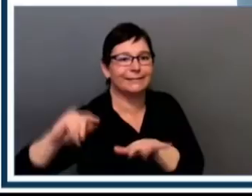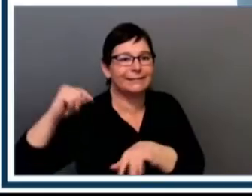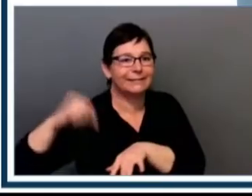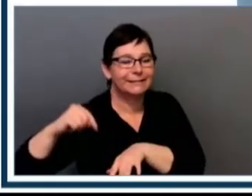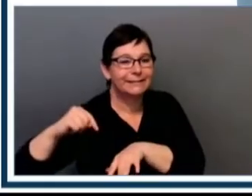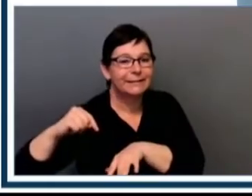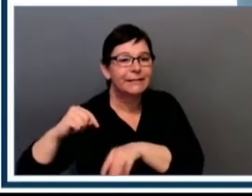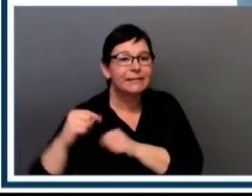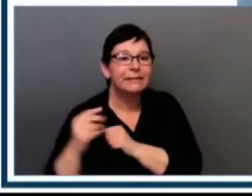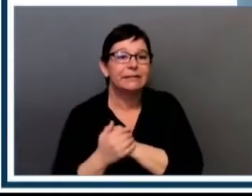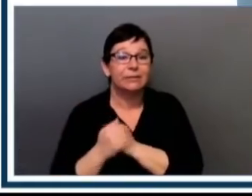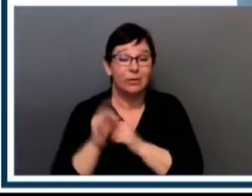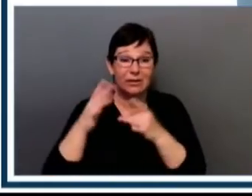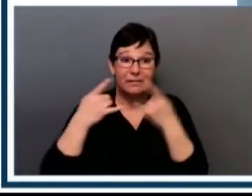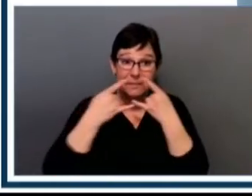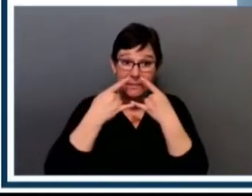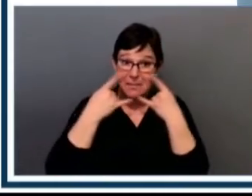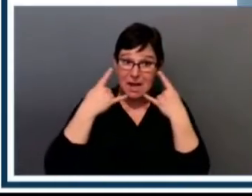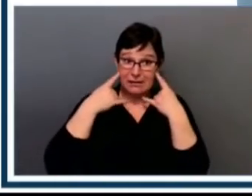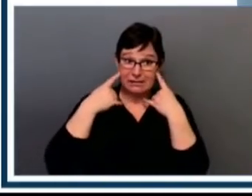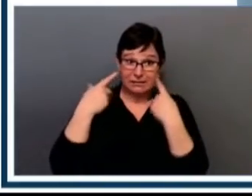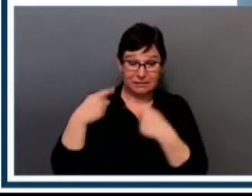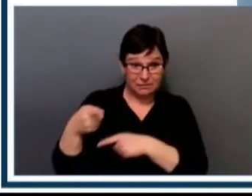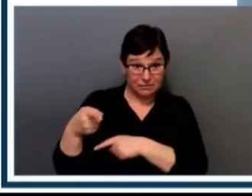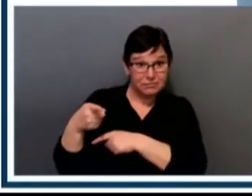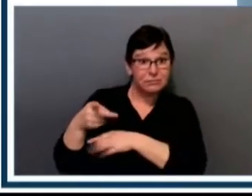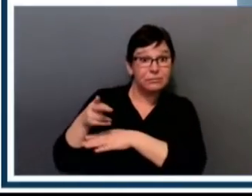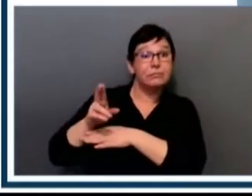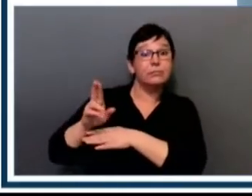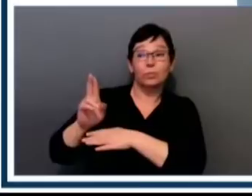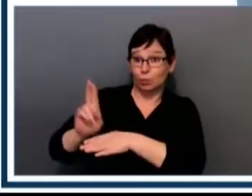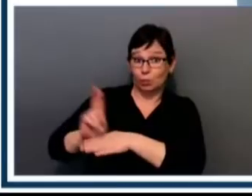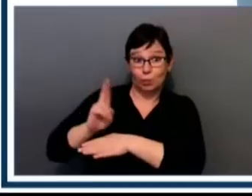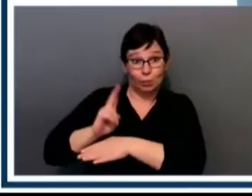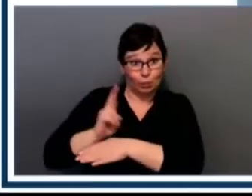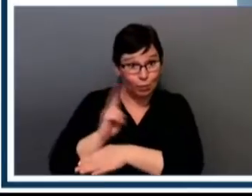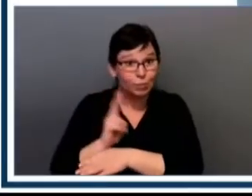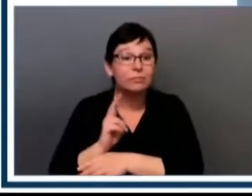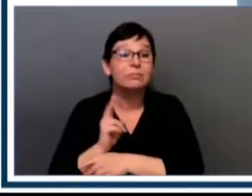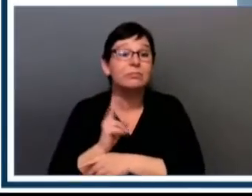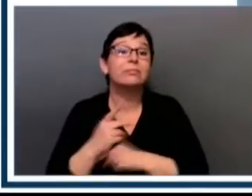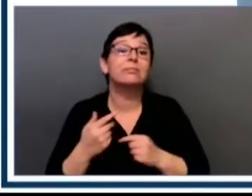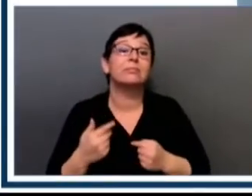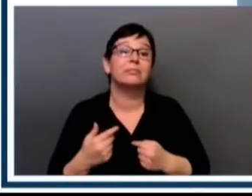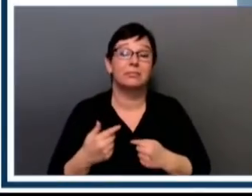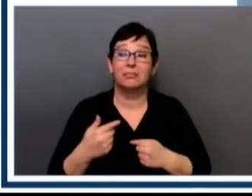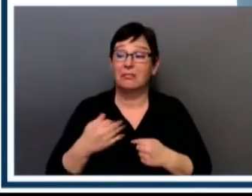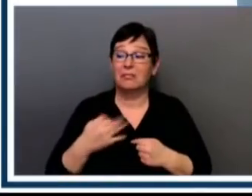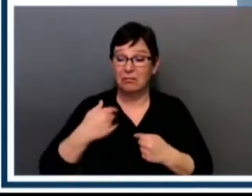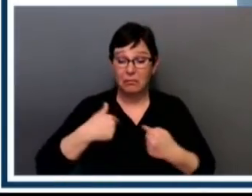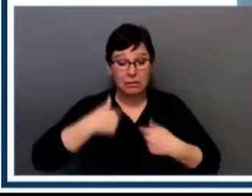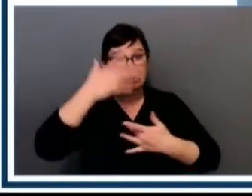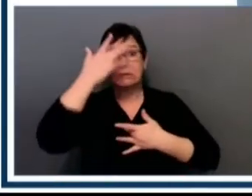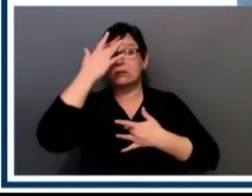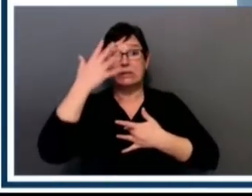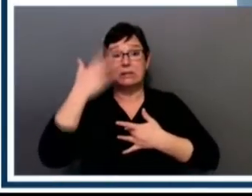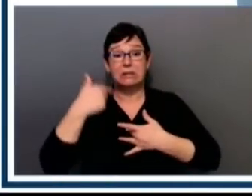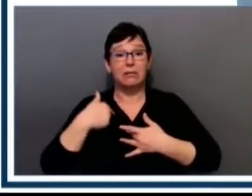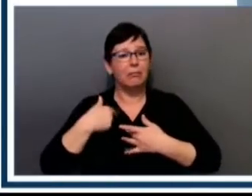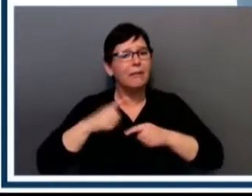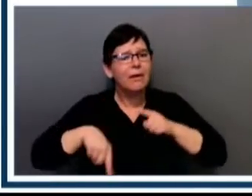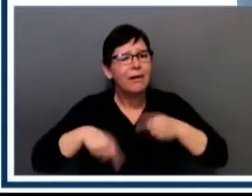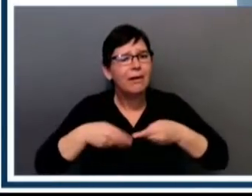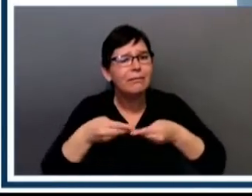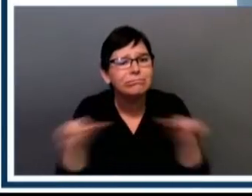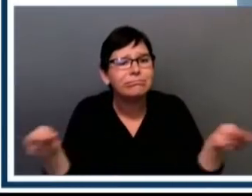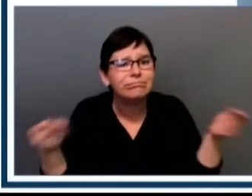the amount of vaccine that goes out into the close airspace around me, and we know now it's that close shared airspace that is really a